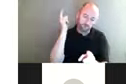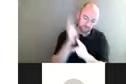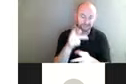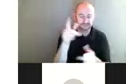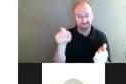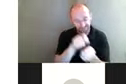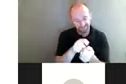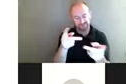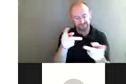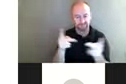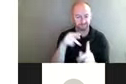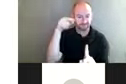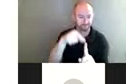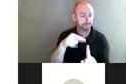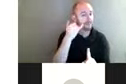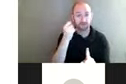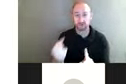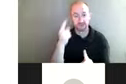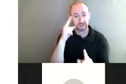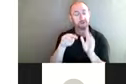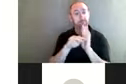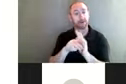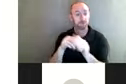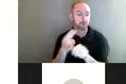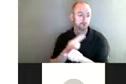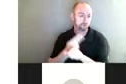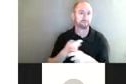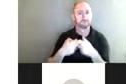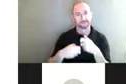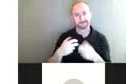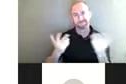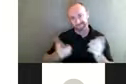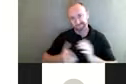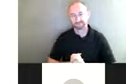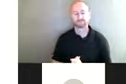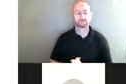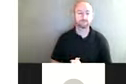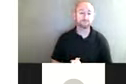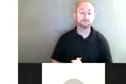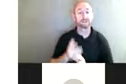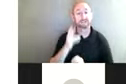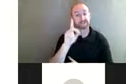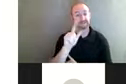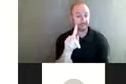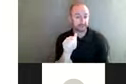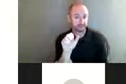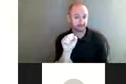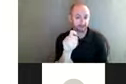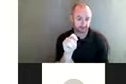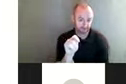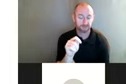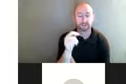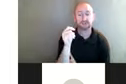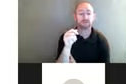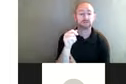location. But if you don't understand the model that was built on, you have a problem. And so when you see a data set, if you go into it with this idea